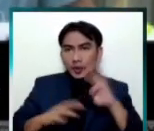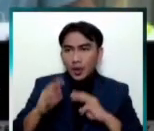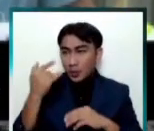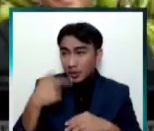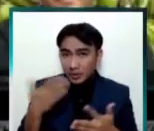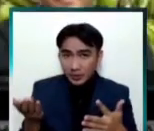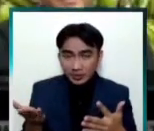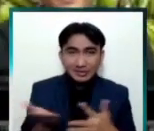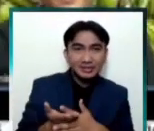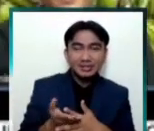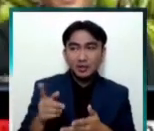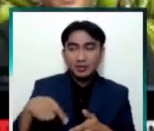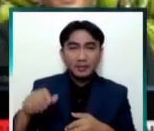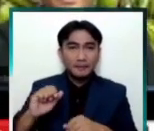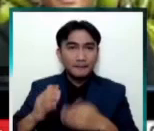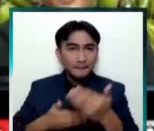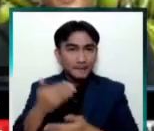implementation nito? Madam Chair,